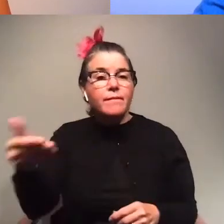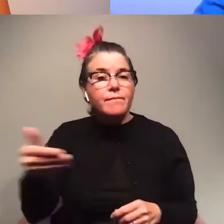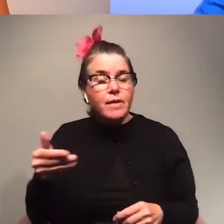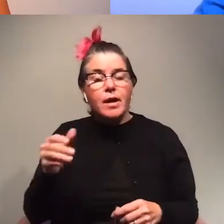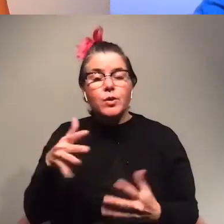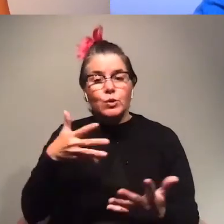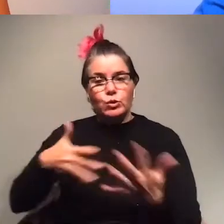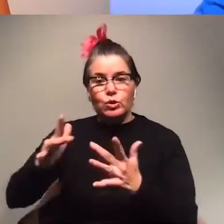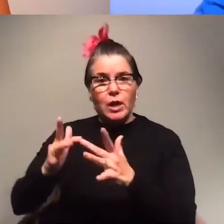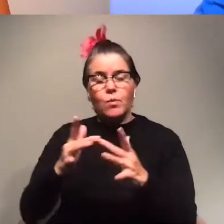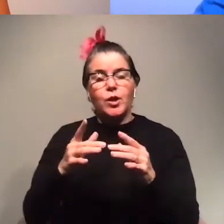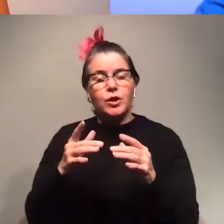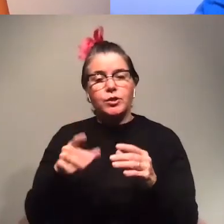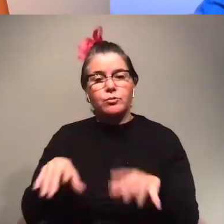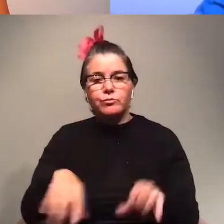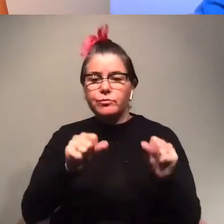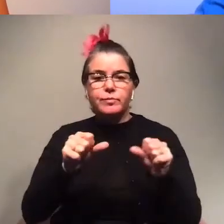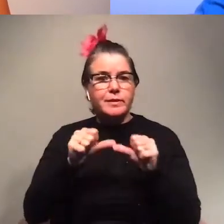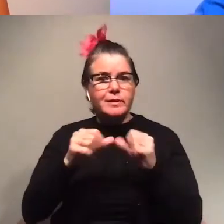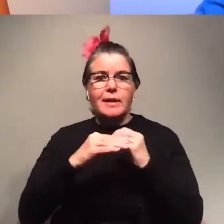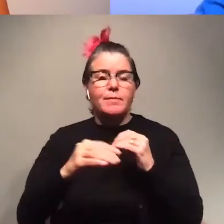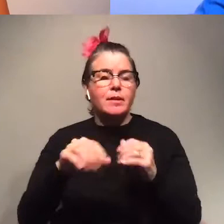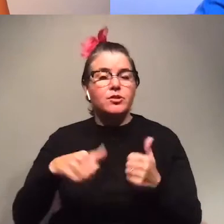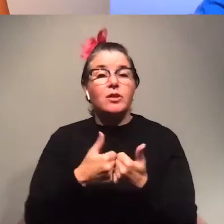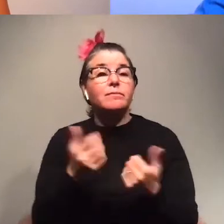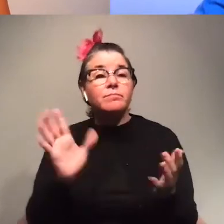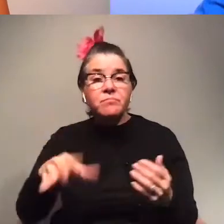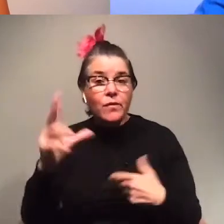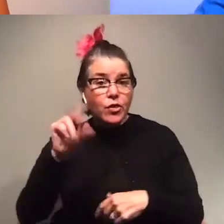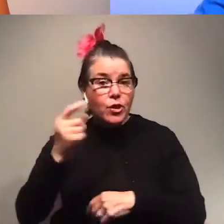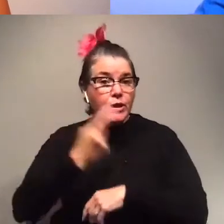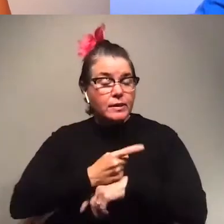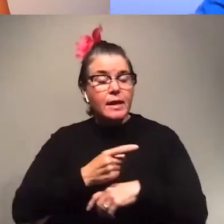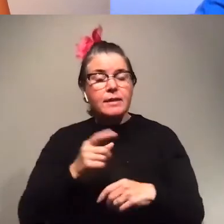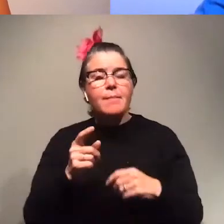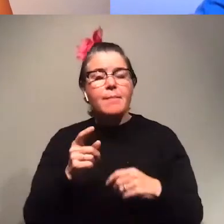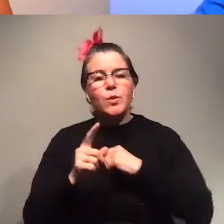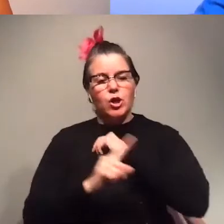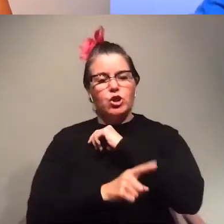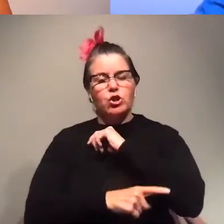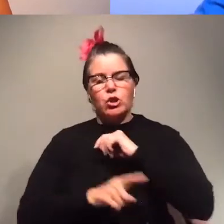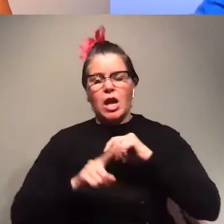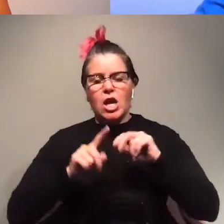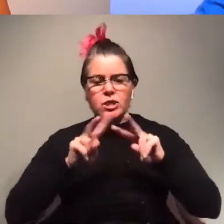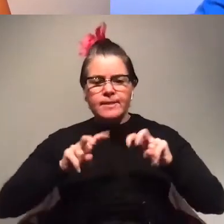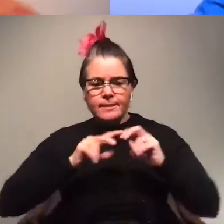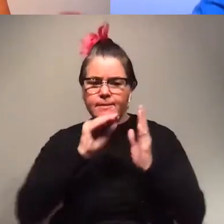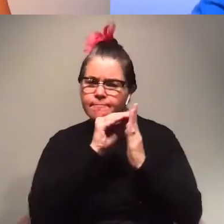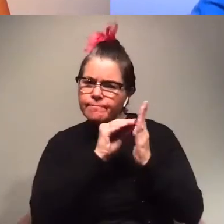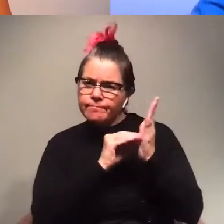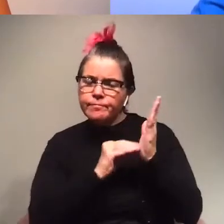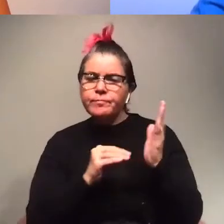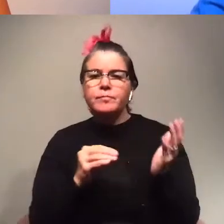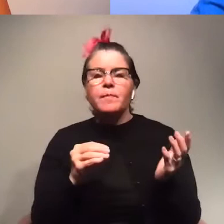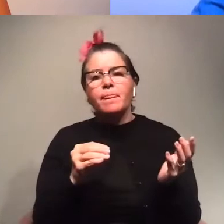to do like a sustainability challenge. Like, hey, like for 30 days, I'm going to do a waste audit. And like, I invite you all to do that as well. Like, let's